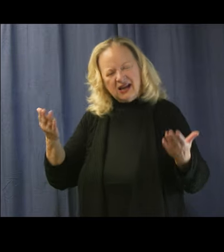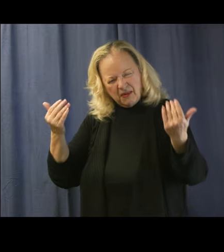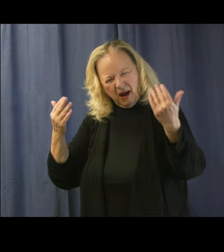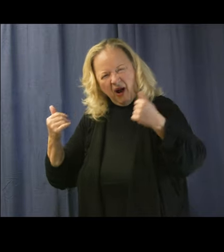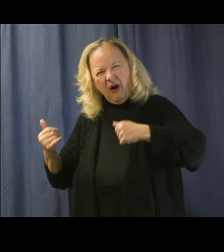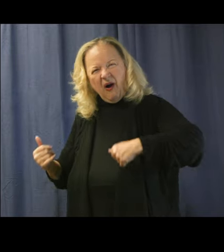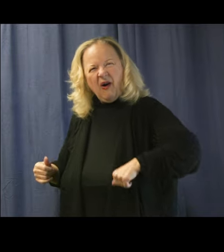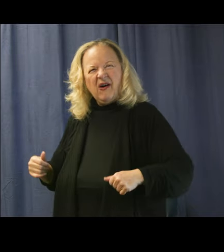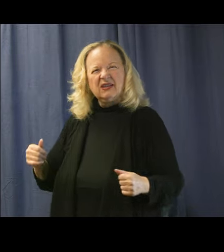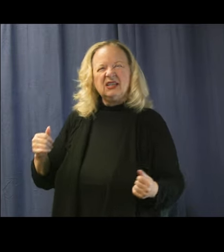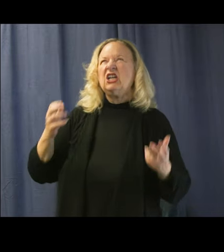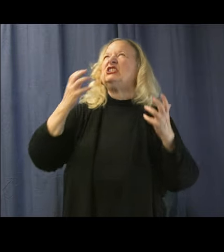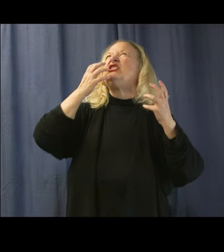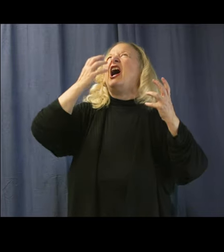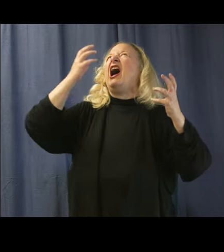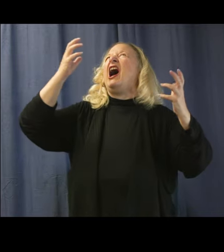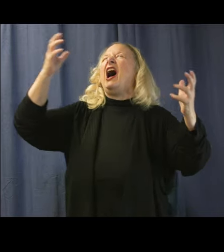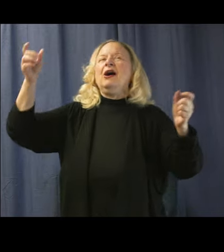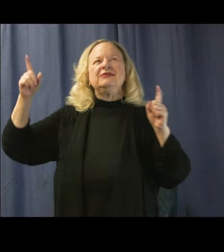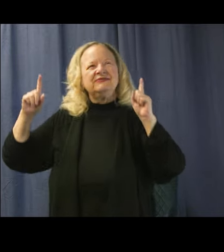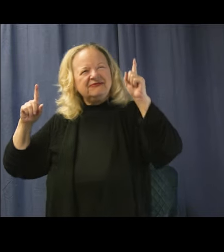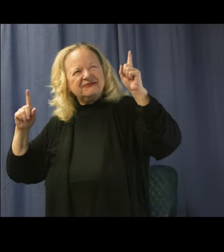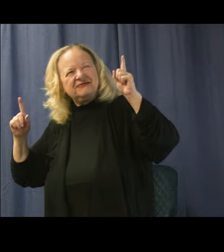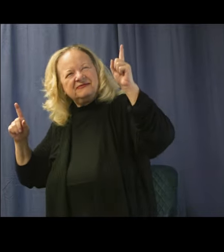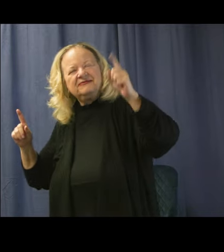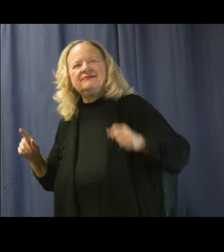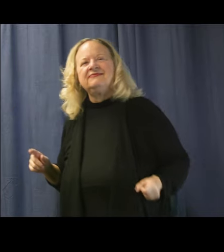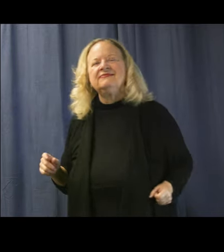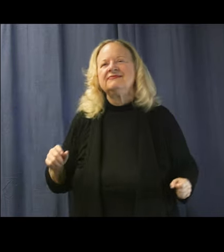Come on, can somebody out there shout out to the Lord?